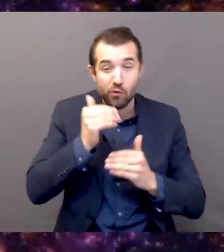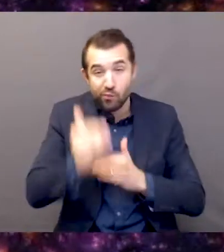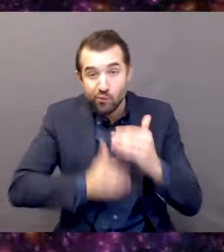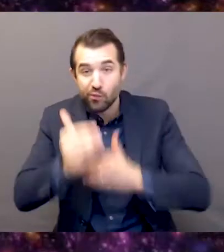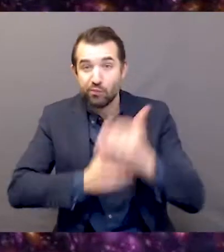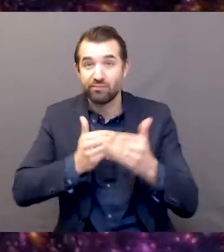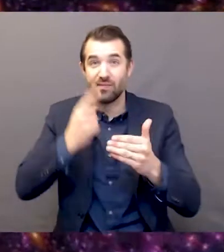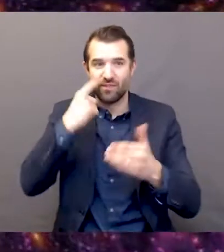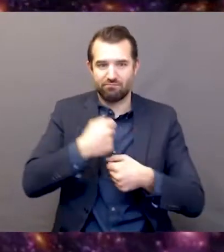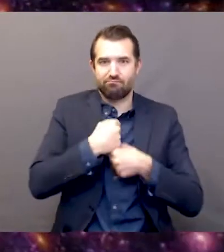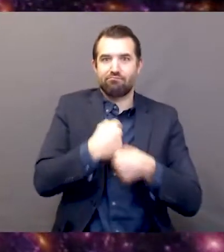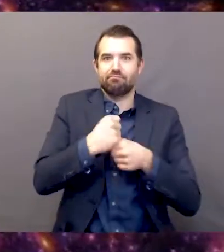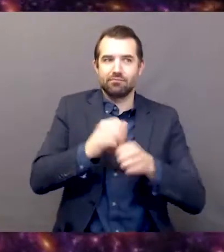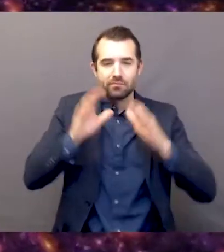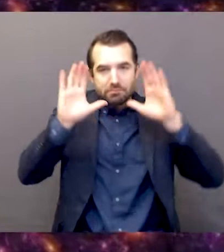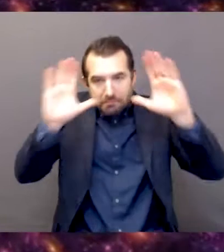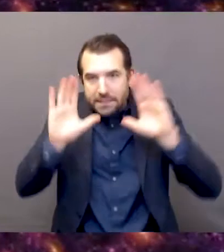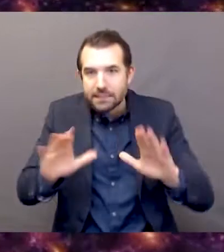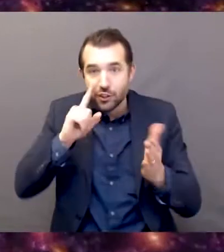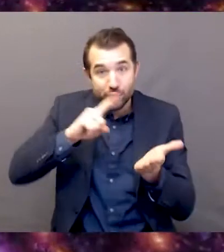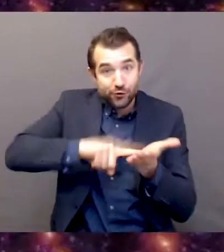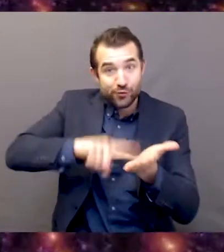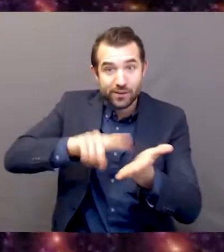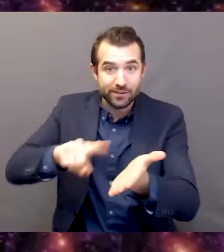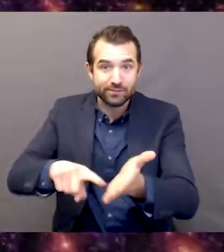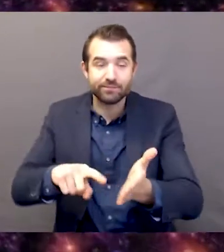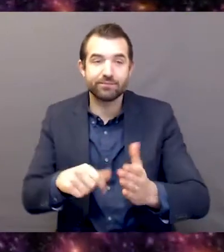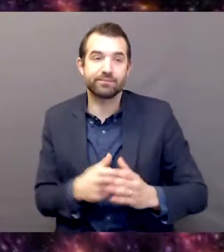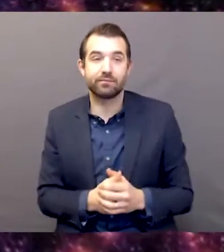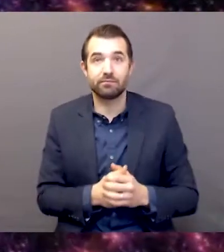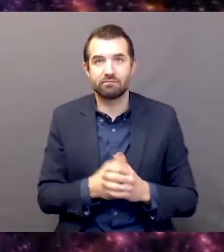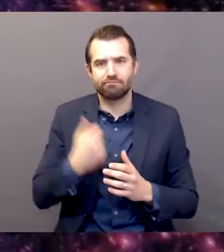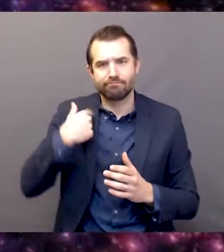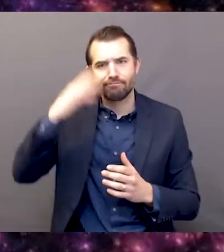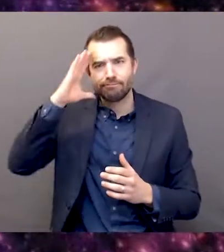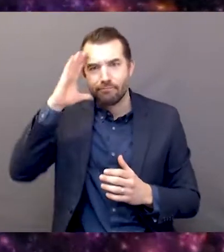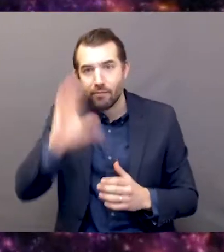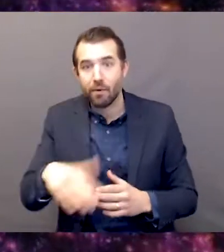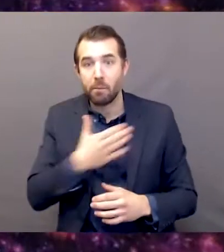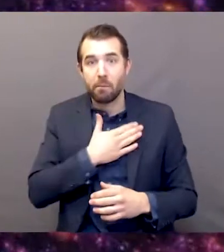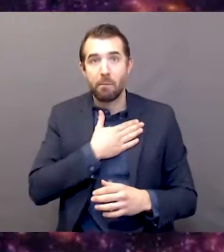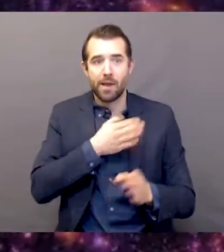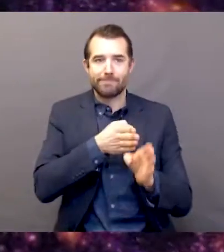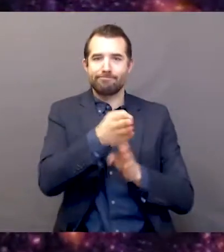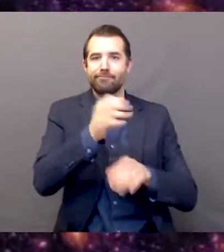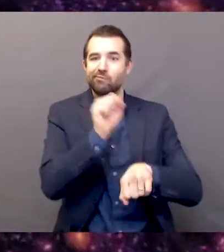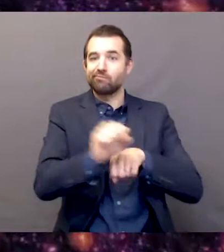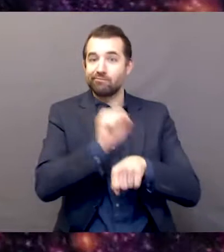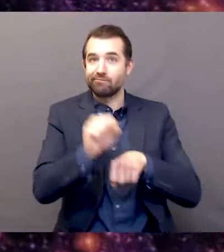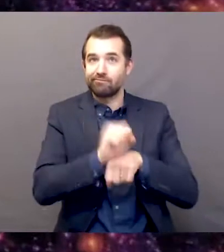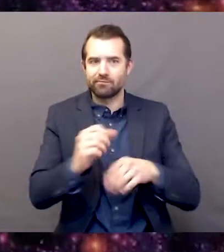to be to produce truly excellent research. And I can say without a doubt that my own career has been